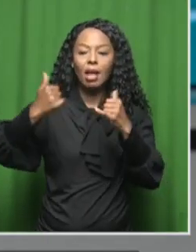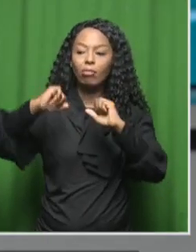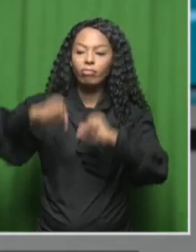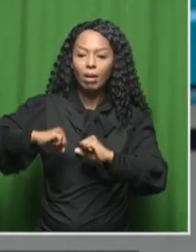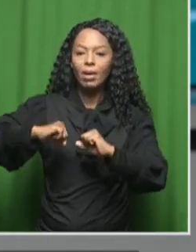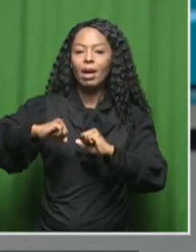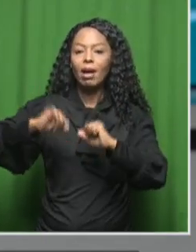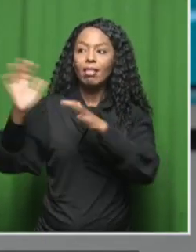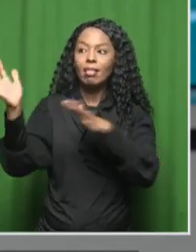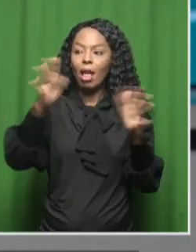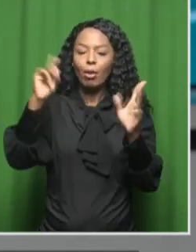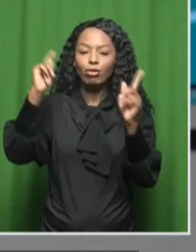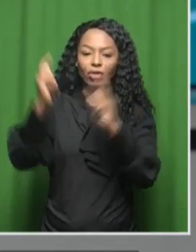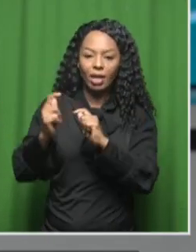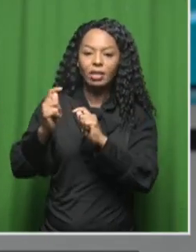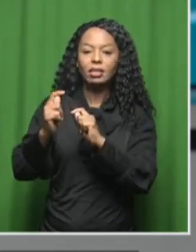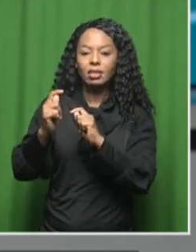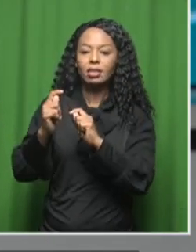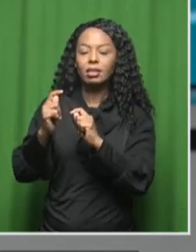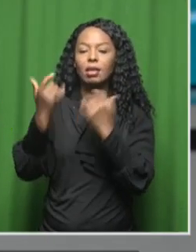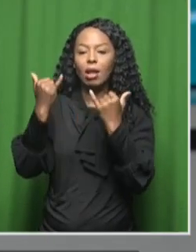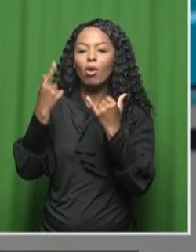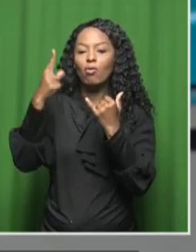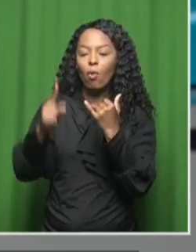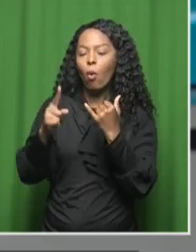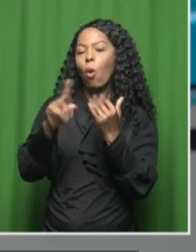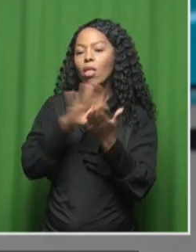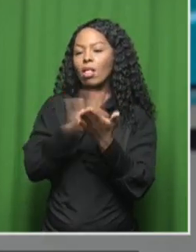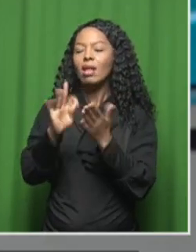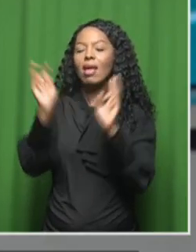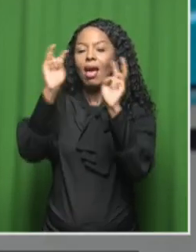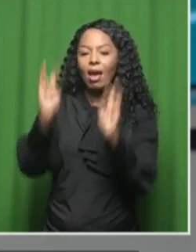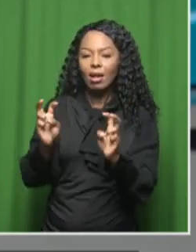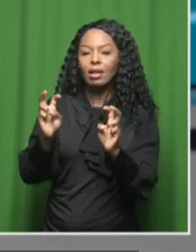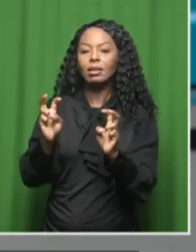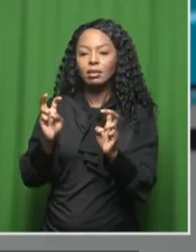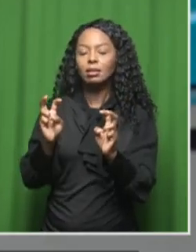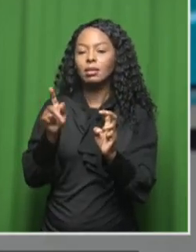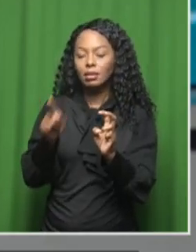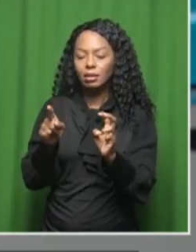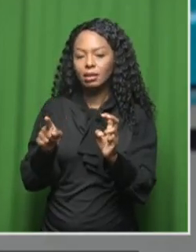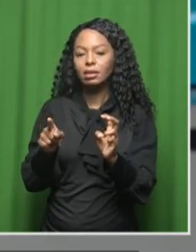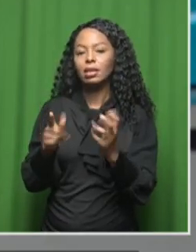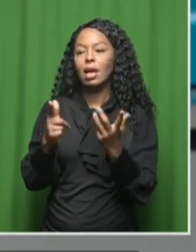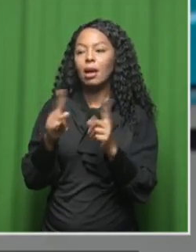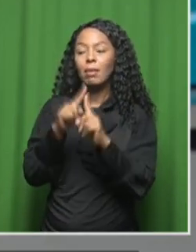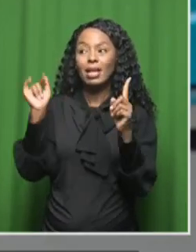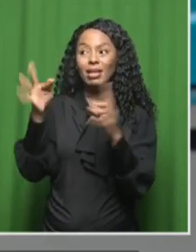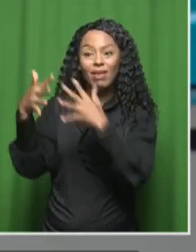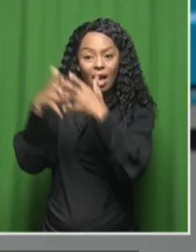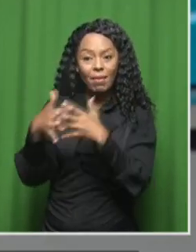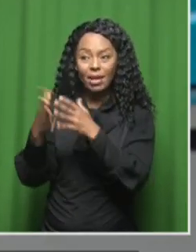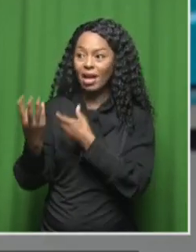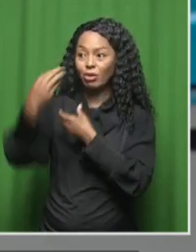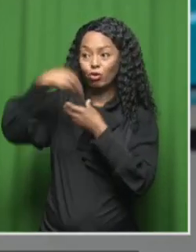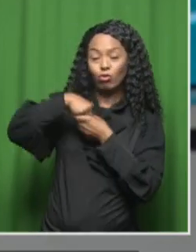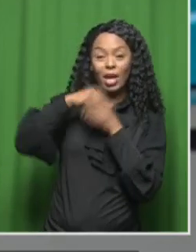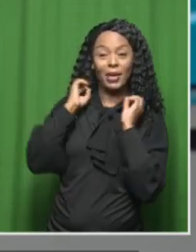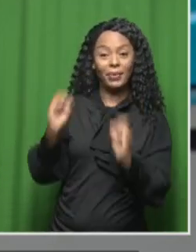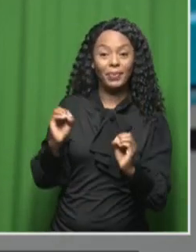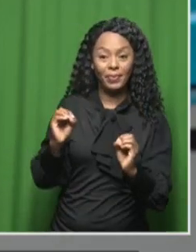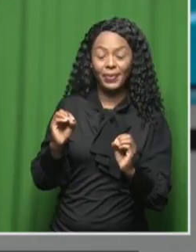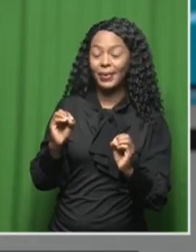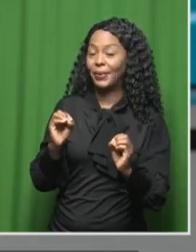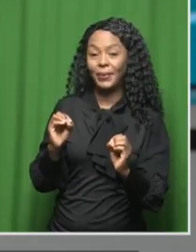this transition to green energy economies. Yeah. So without the United States and without that momentum coming